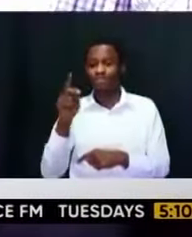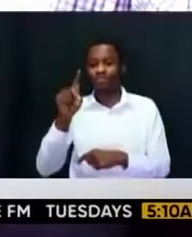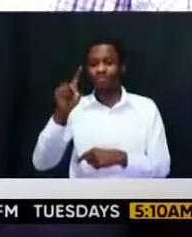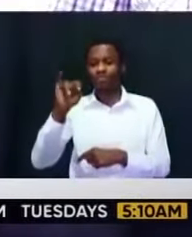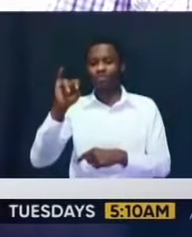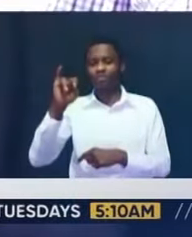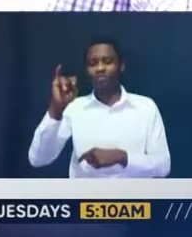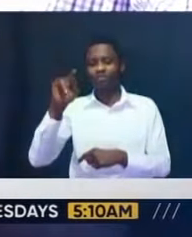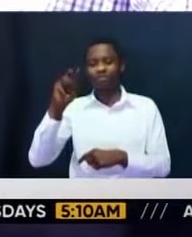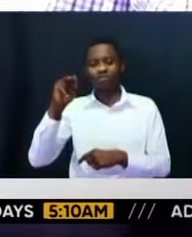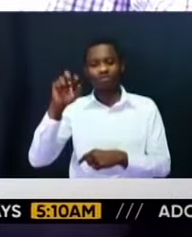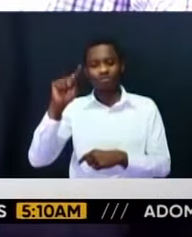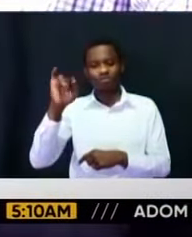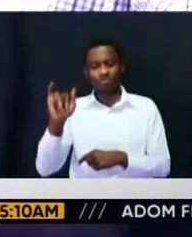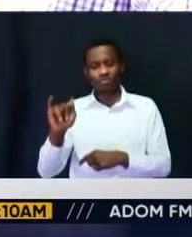18